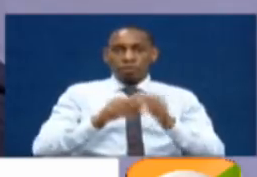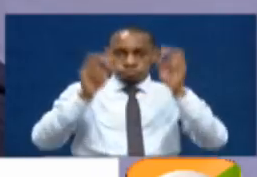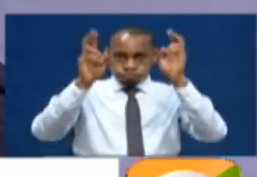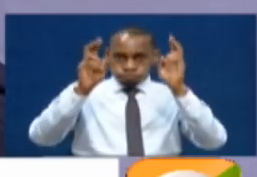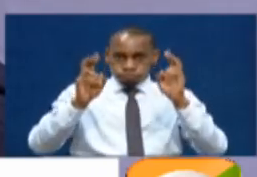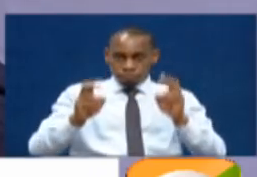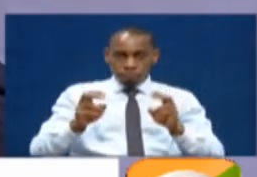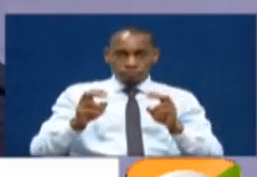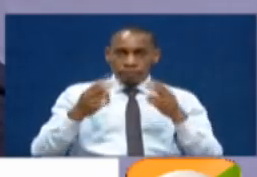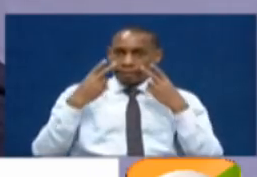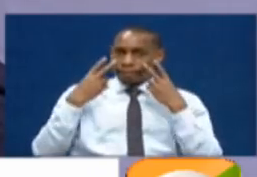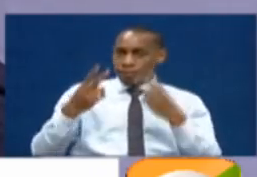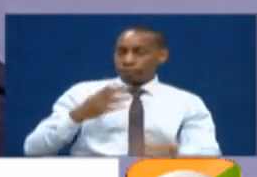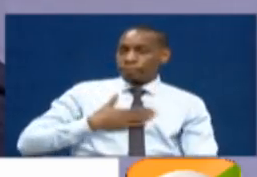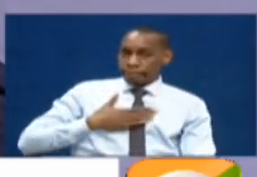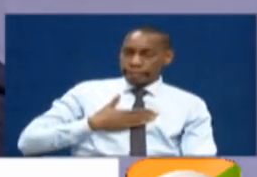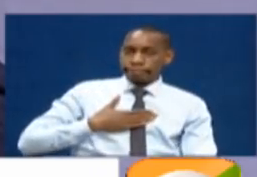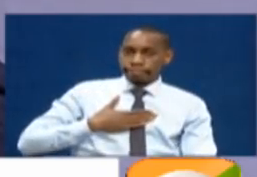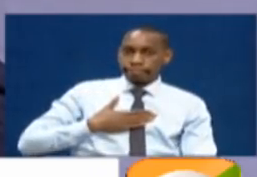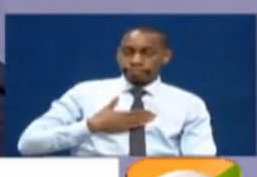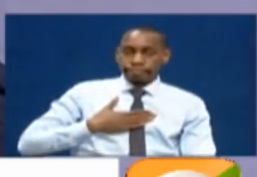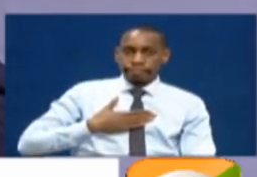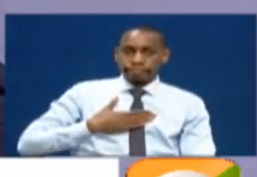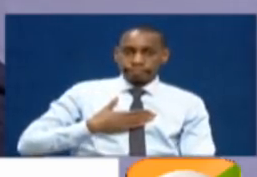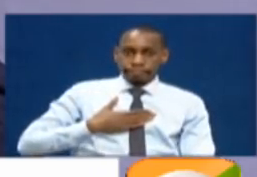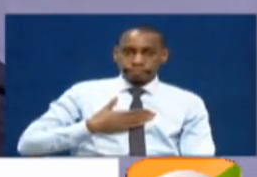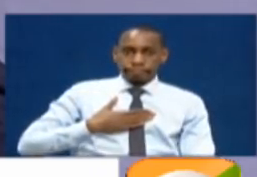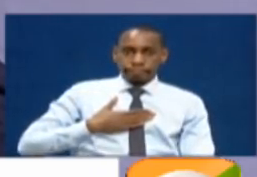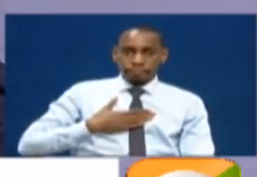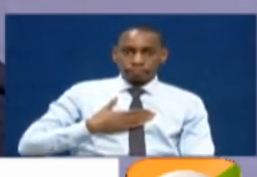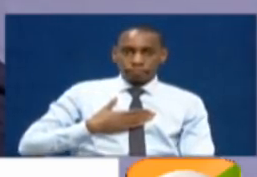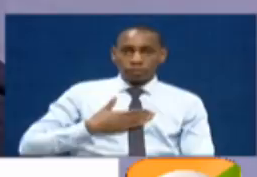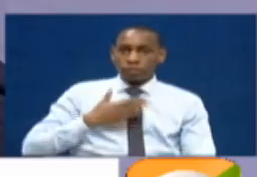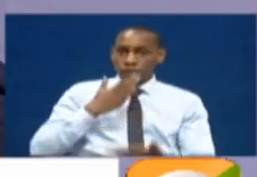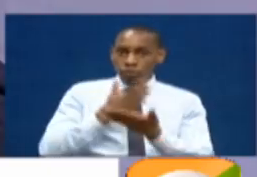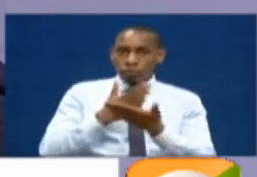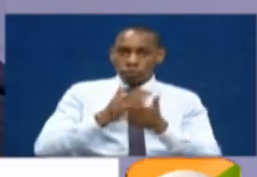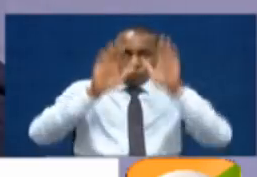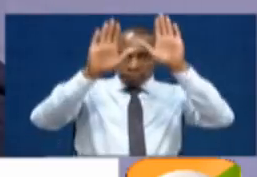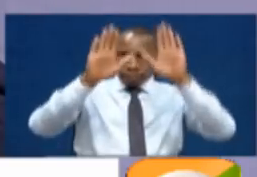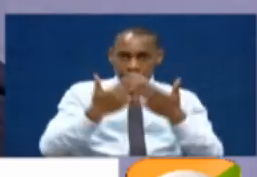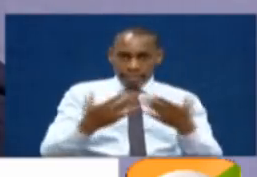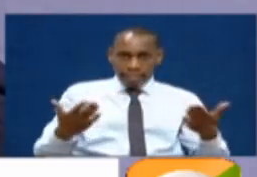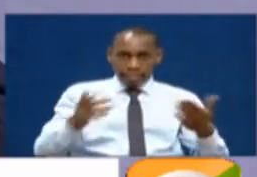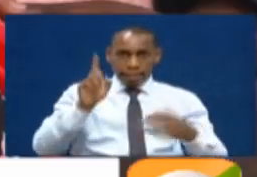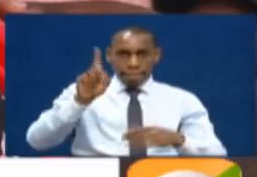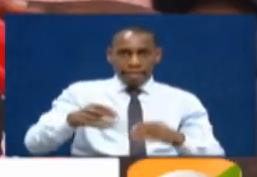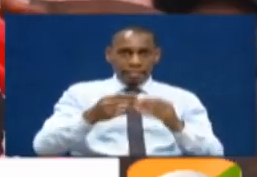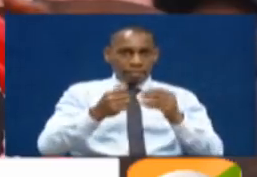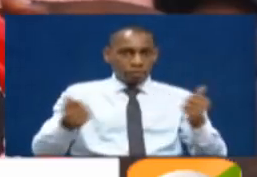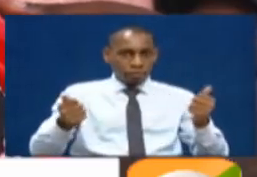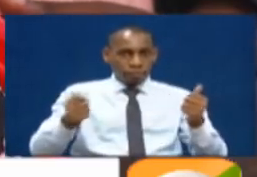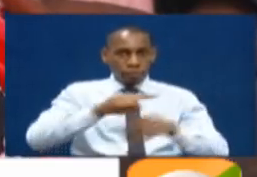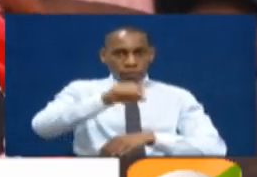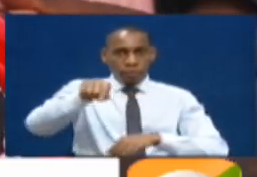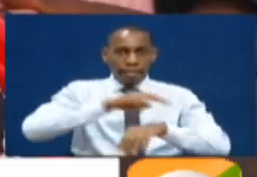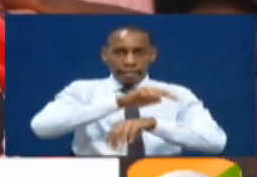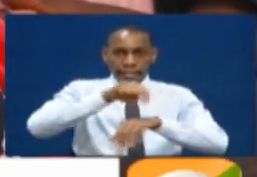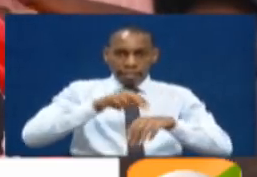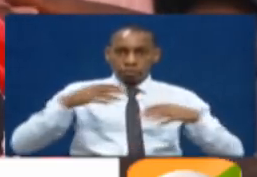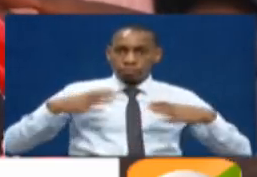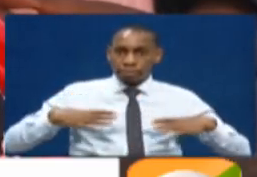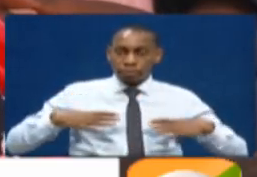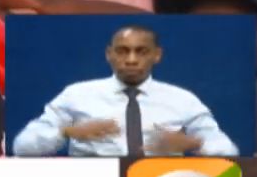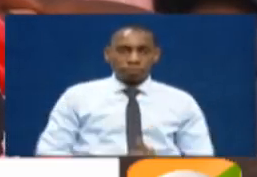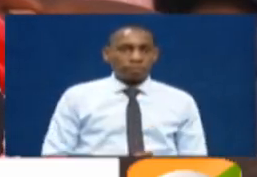in my view, are really the core things that we should be addressing as a nation and as a people.